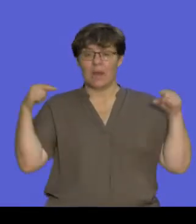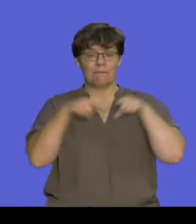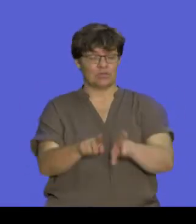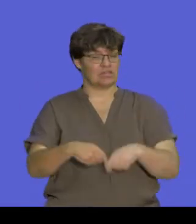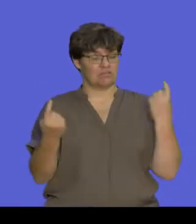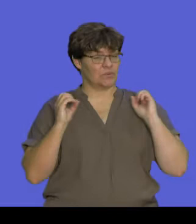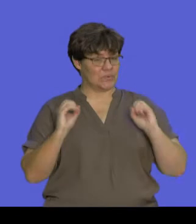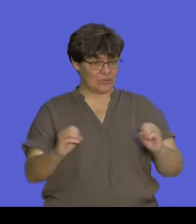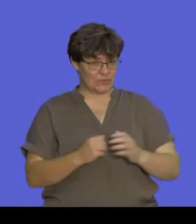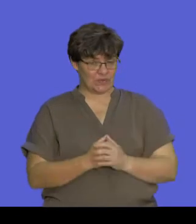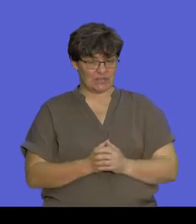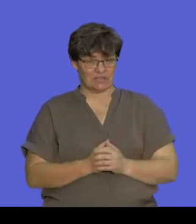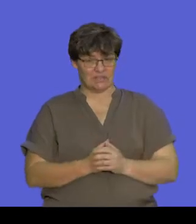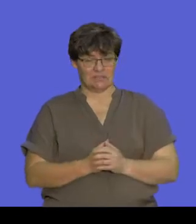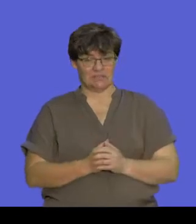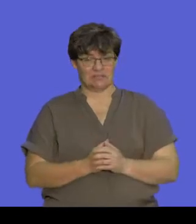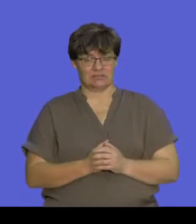so there will be something in the